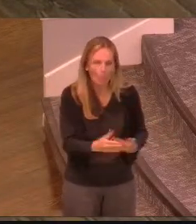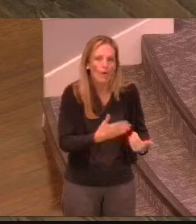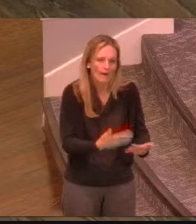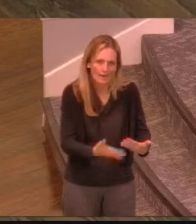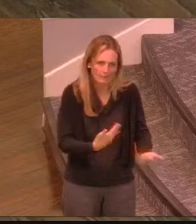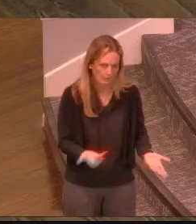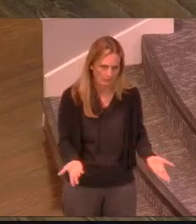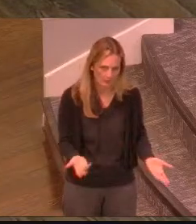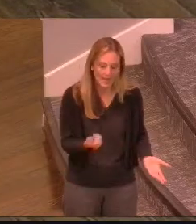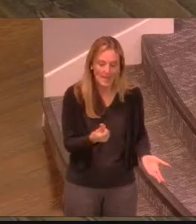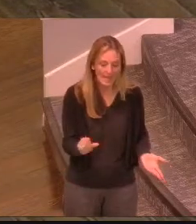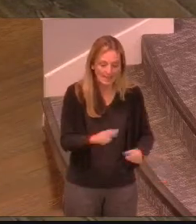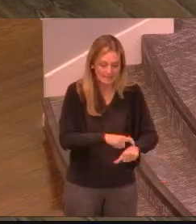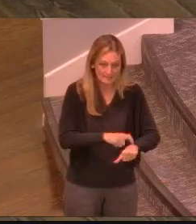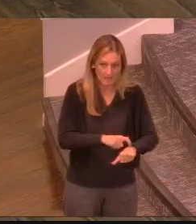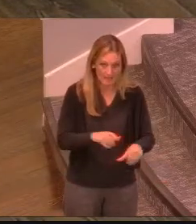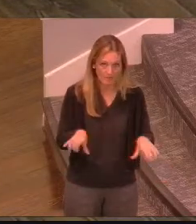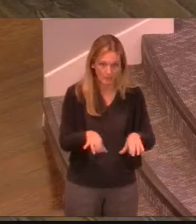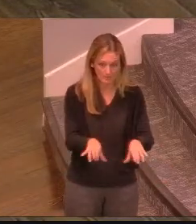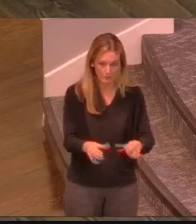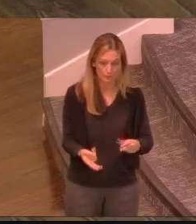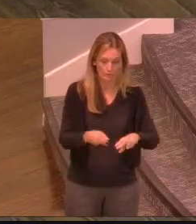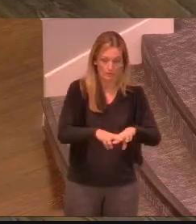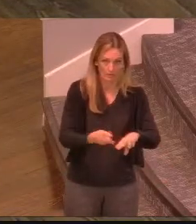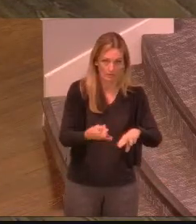do that, it's generally